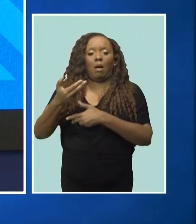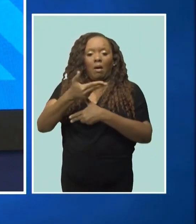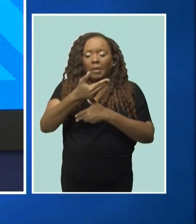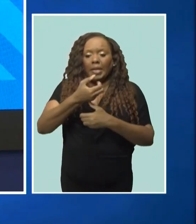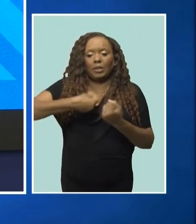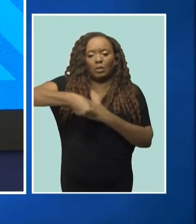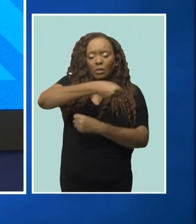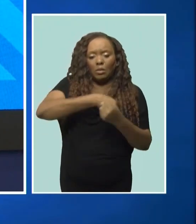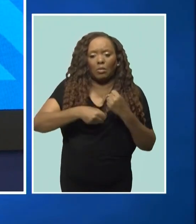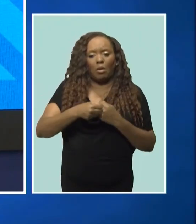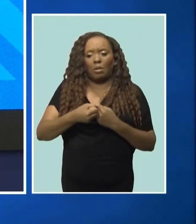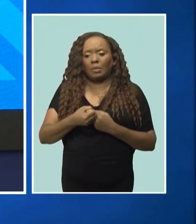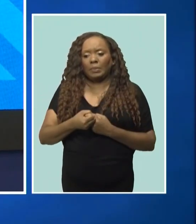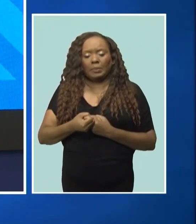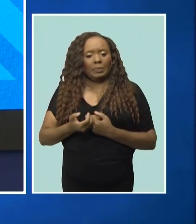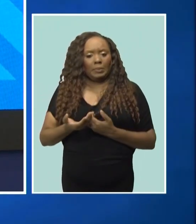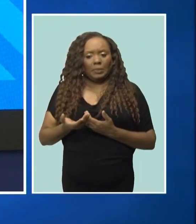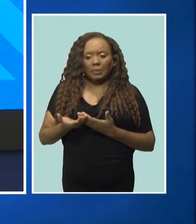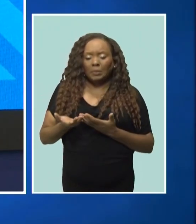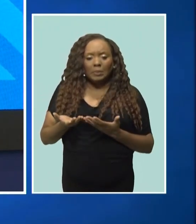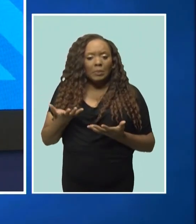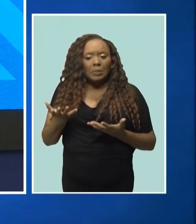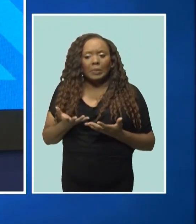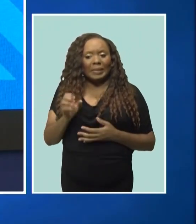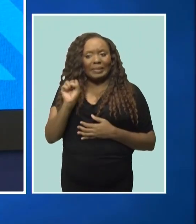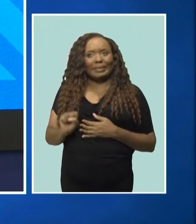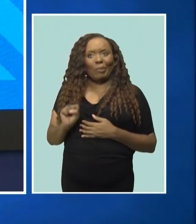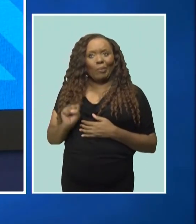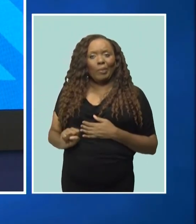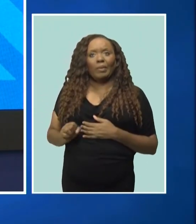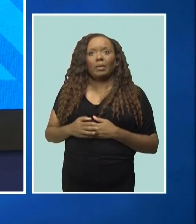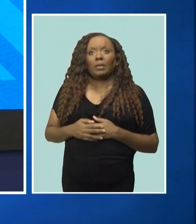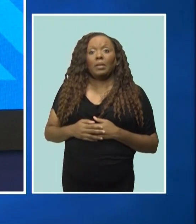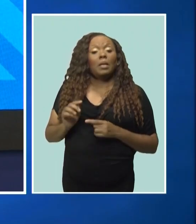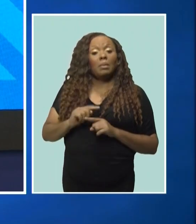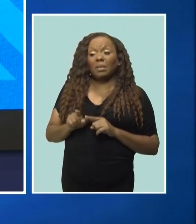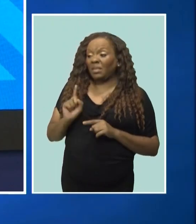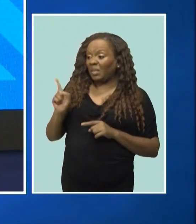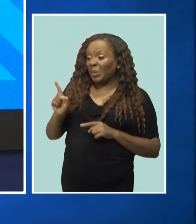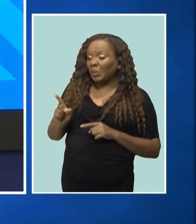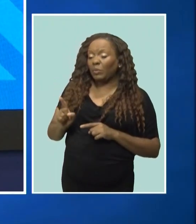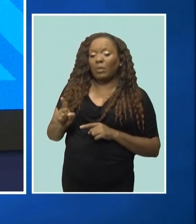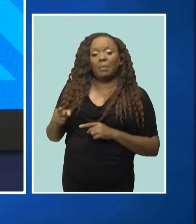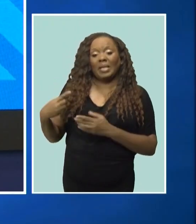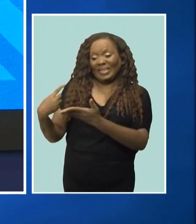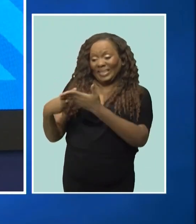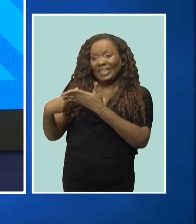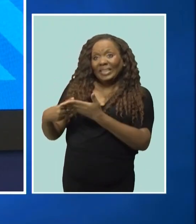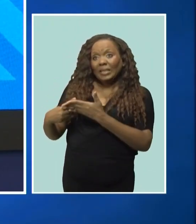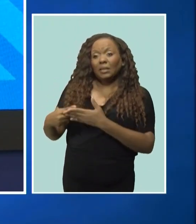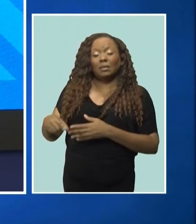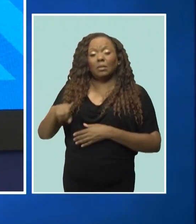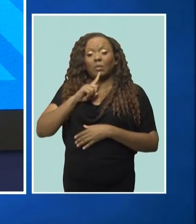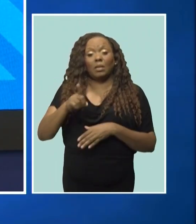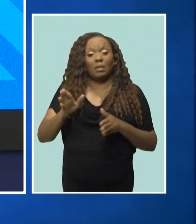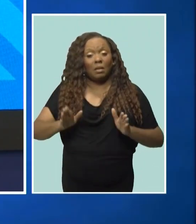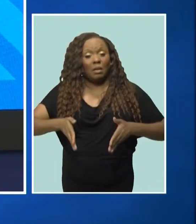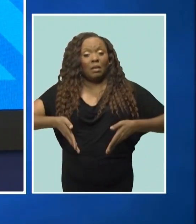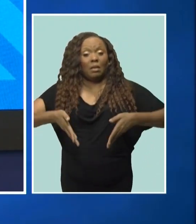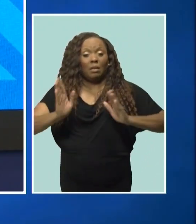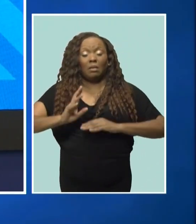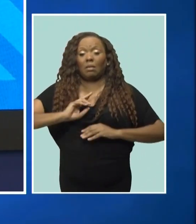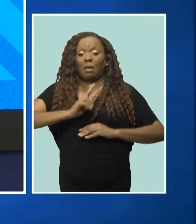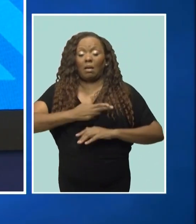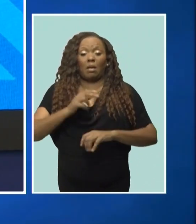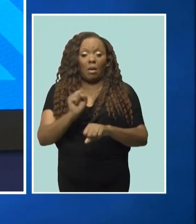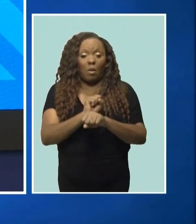having the investment in resilience that you, Rebecca, have been speaking about, and that will allow us to work with other